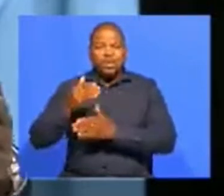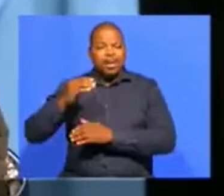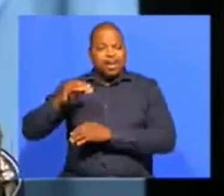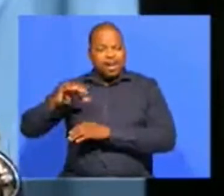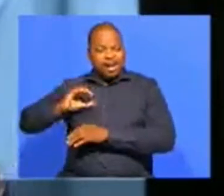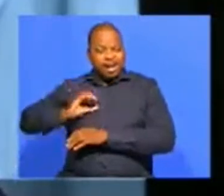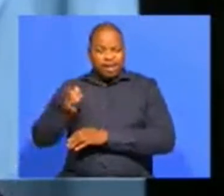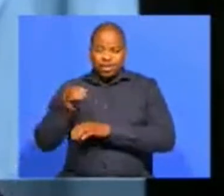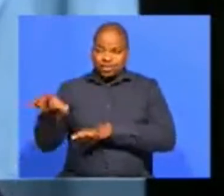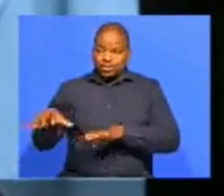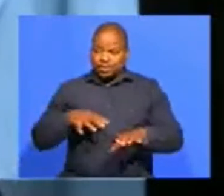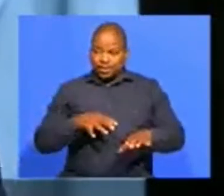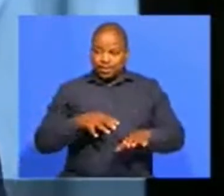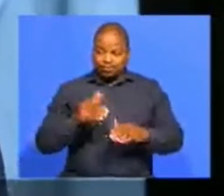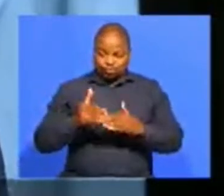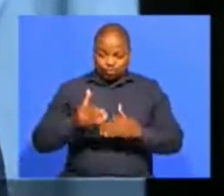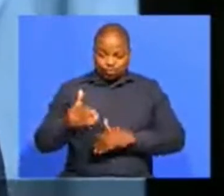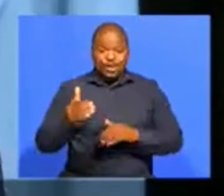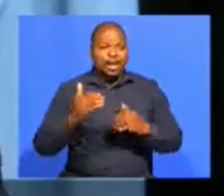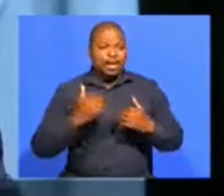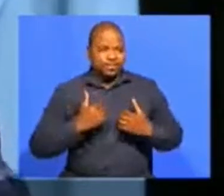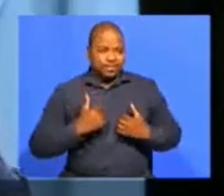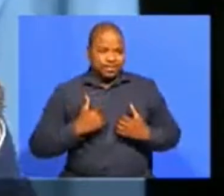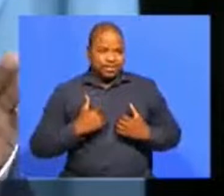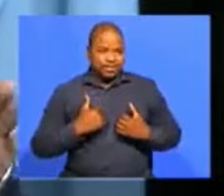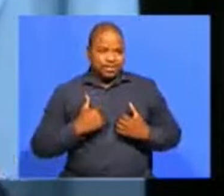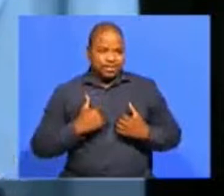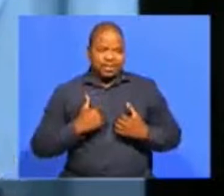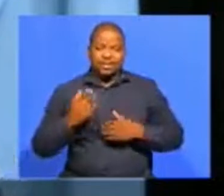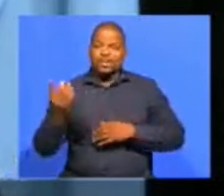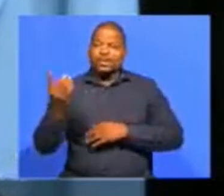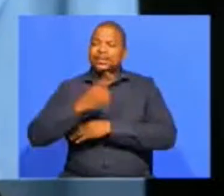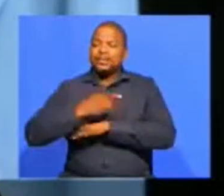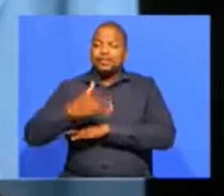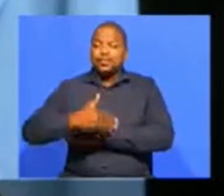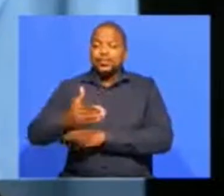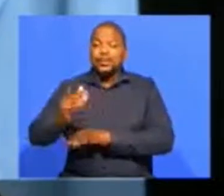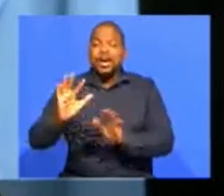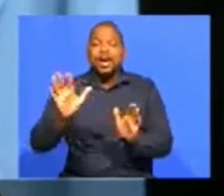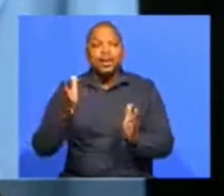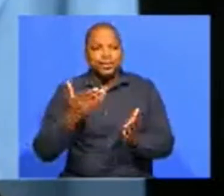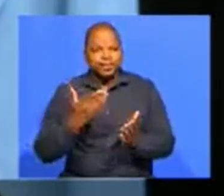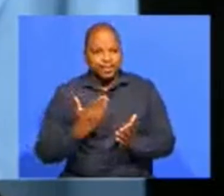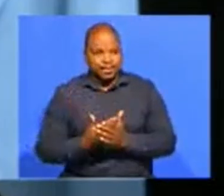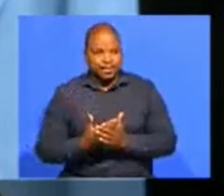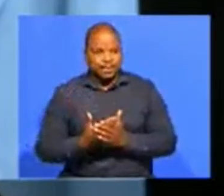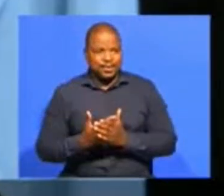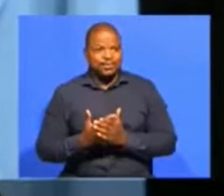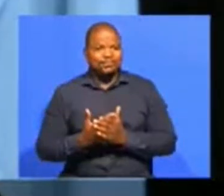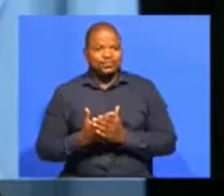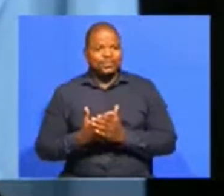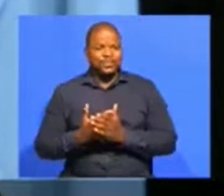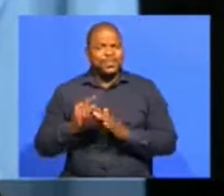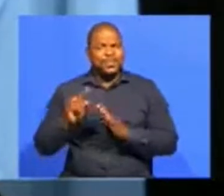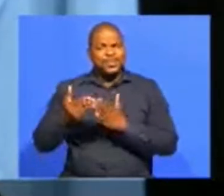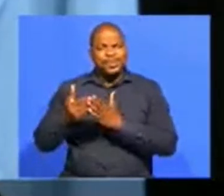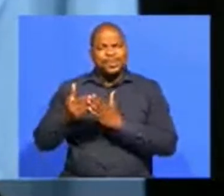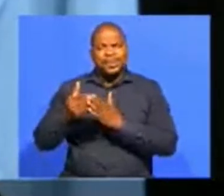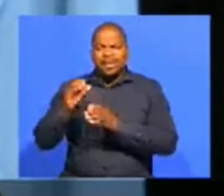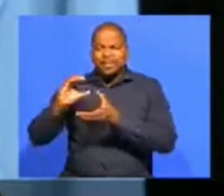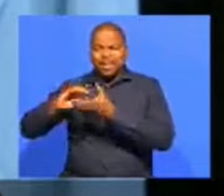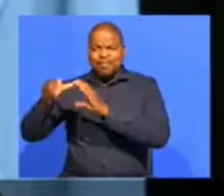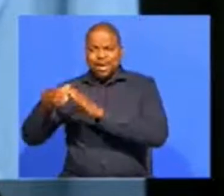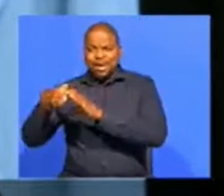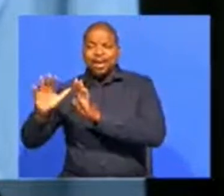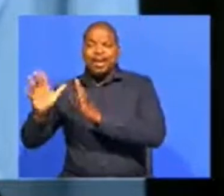our generations yet to come. I look forward to the days ahead, and I am optimistic about the seeds of